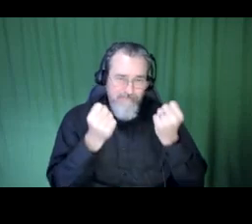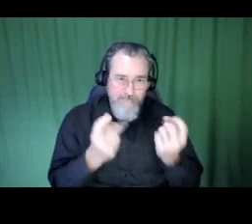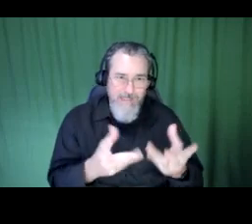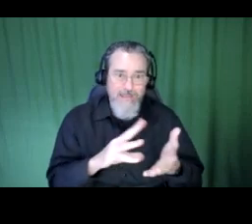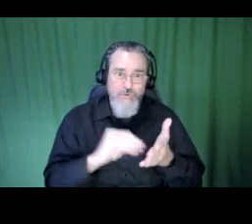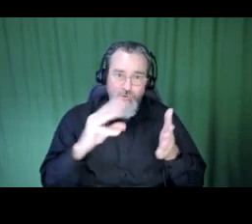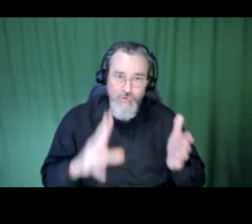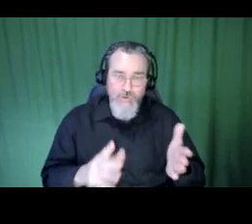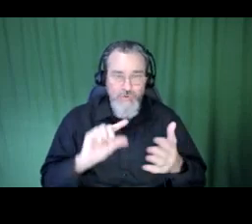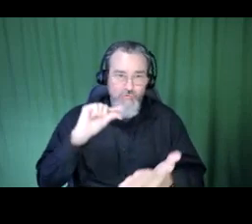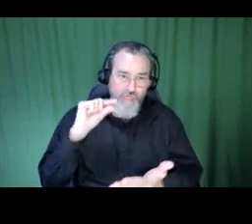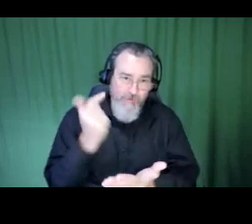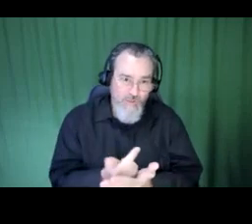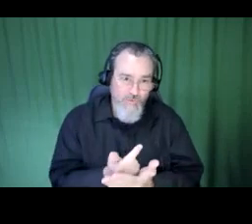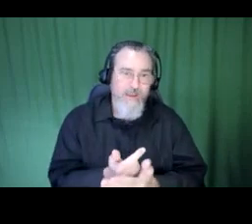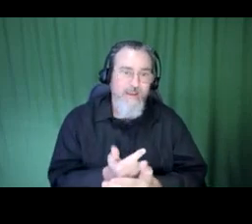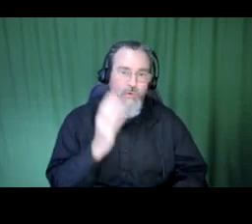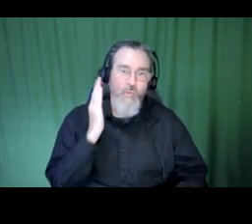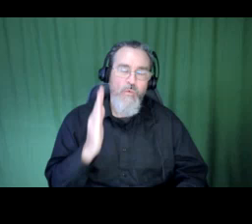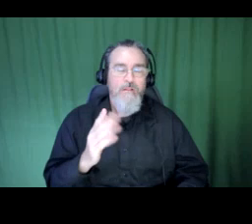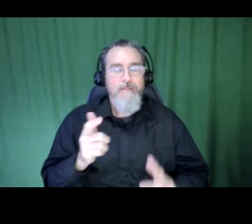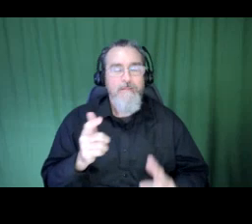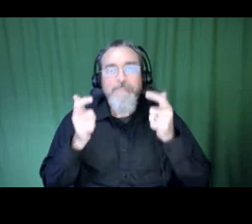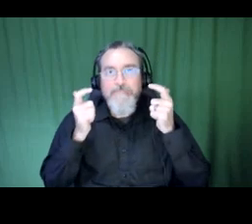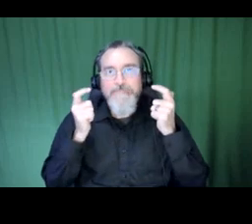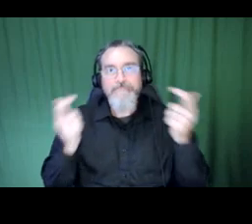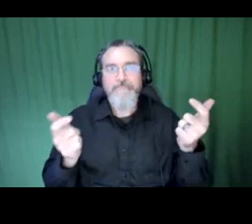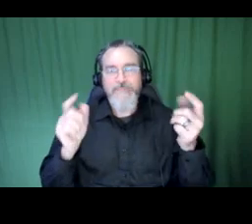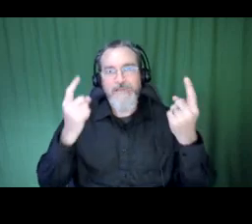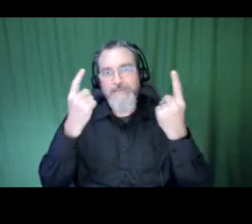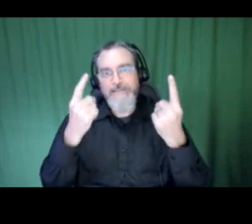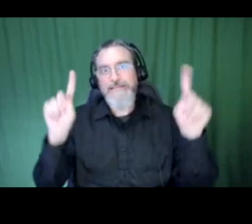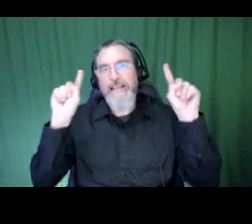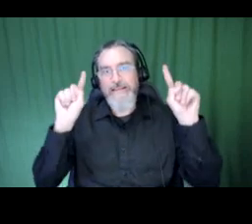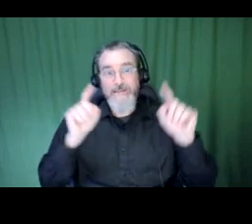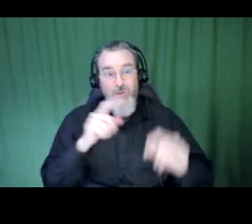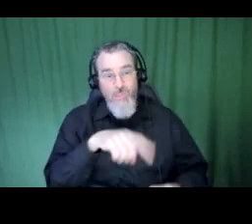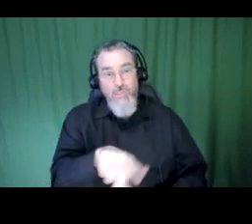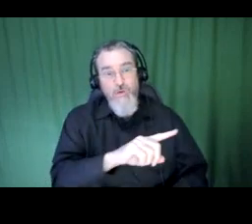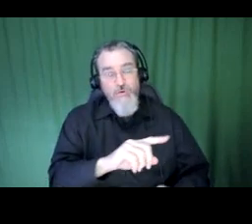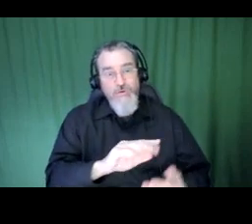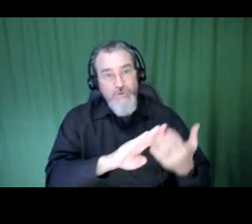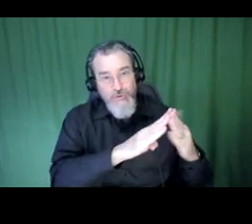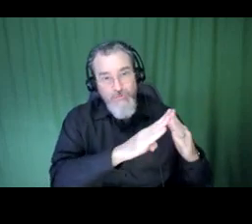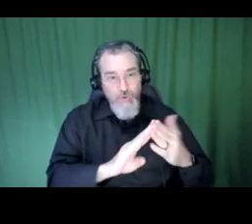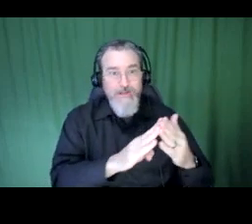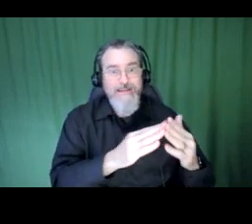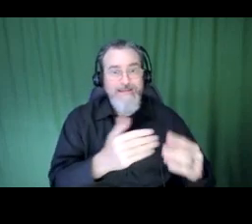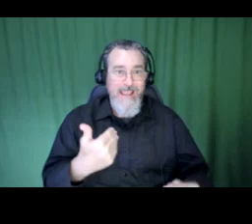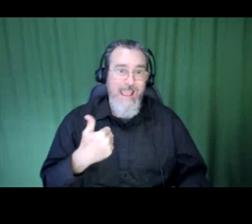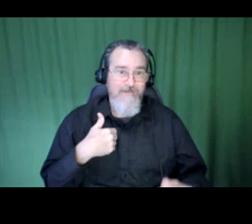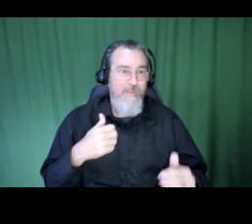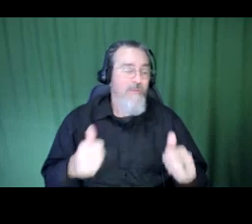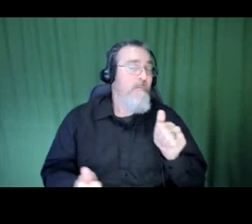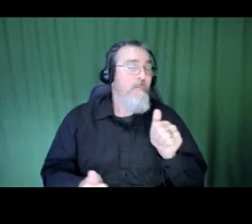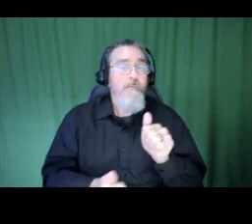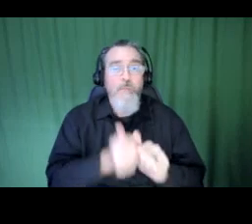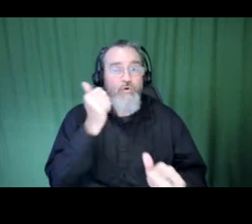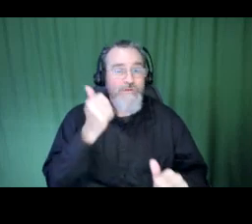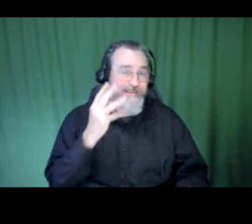our program is going to be a major success. These are the communities that have the most lived experience in climate adaptation, most experience